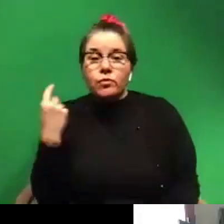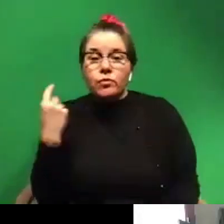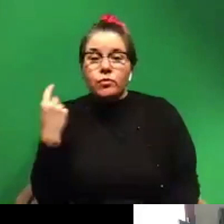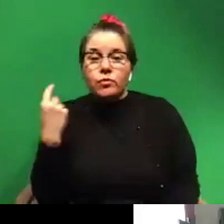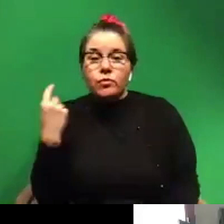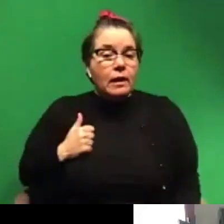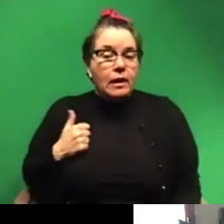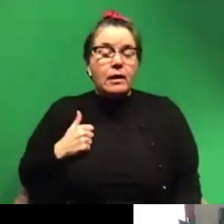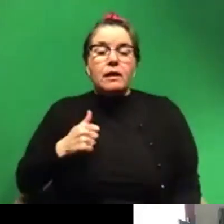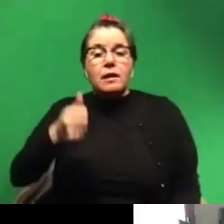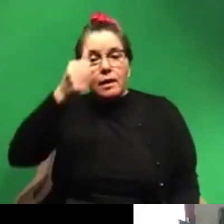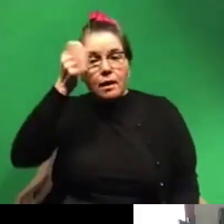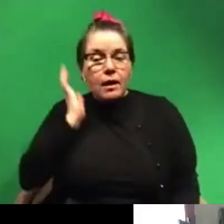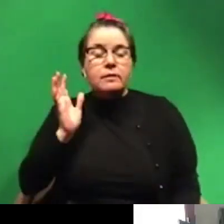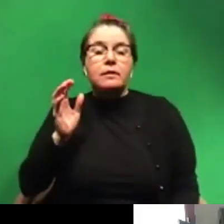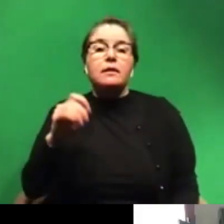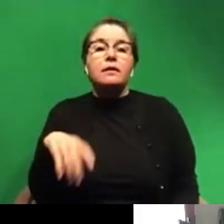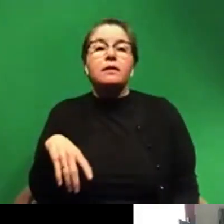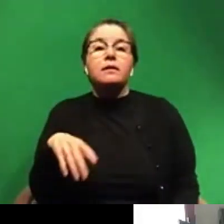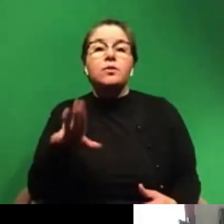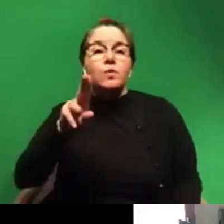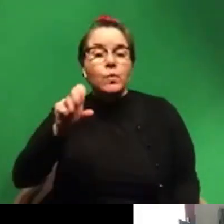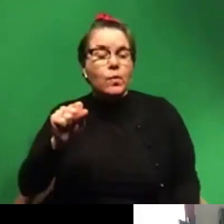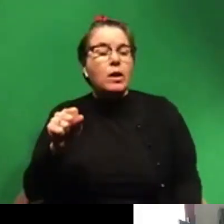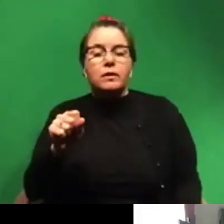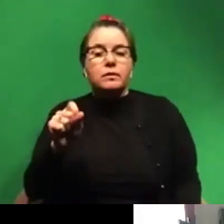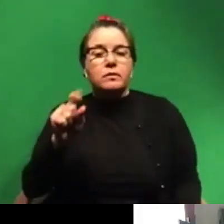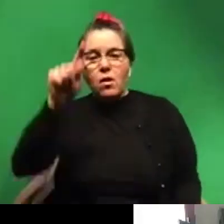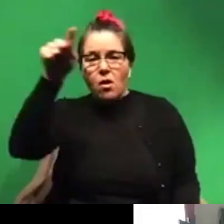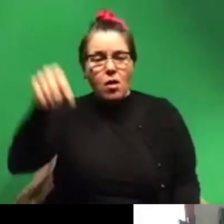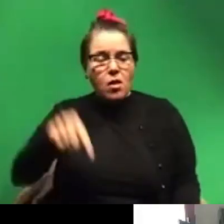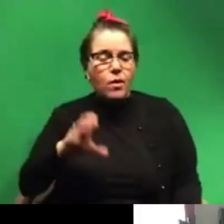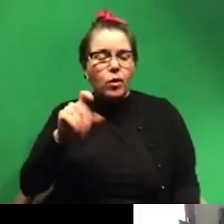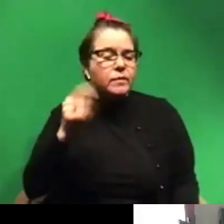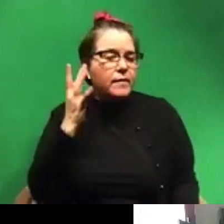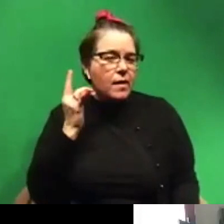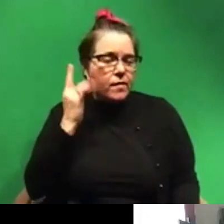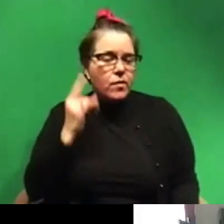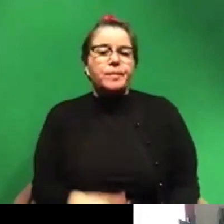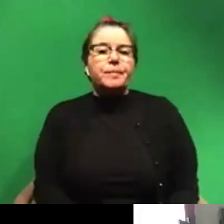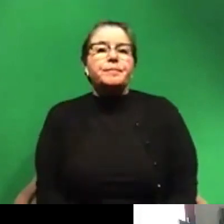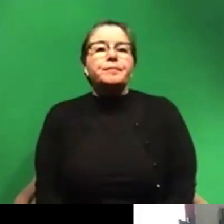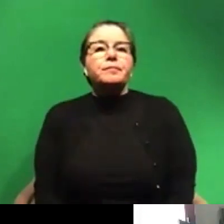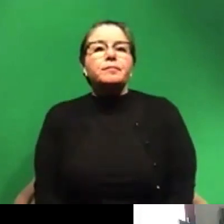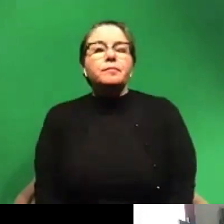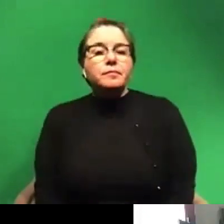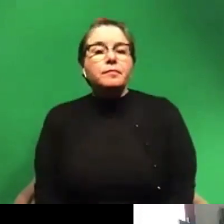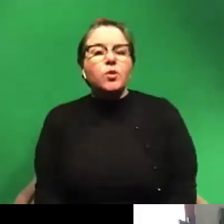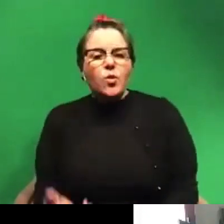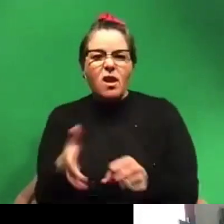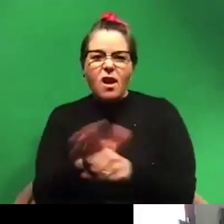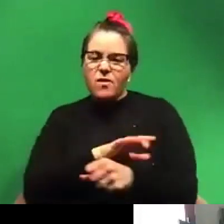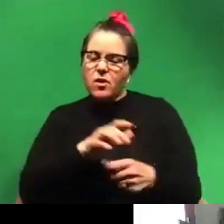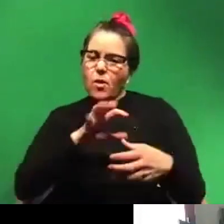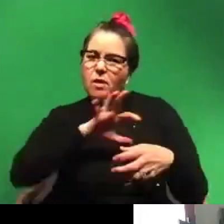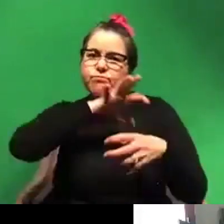and Alaska, and in the United States, they go all the way down the coast to California. So they really cover a wide range, and they're found in